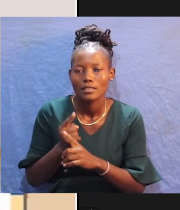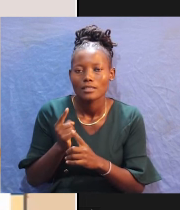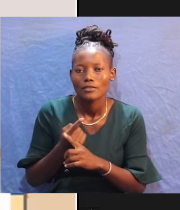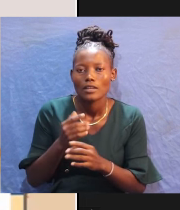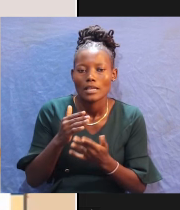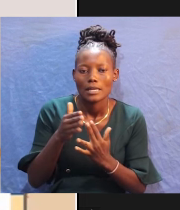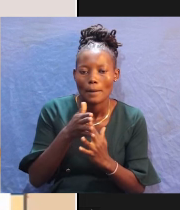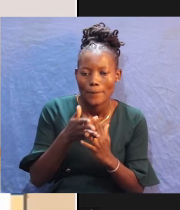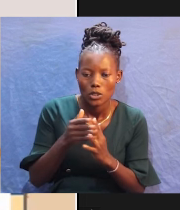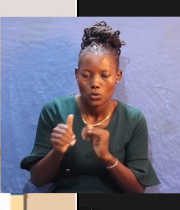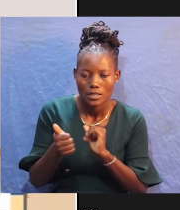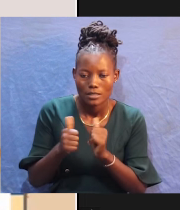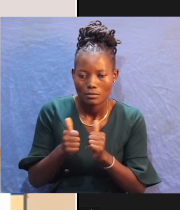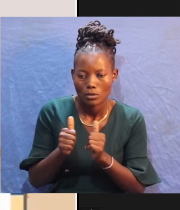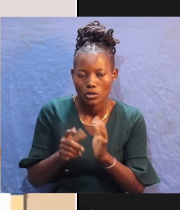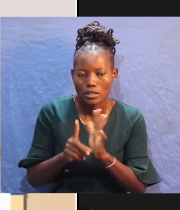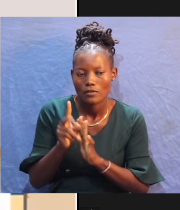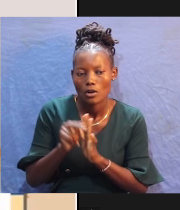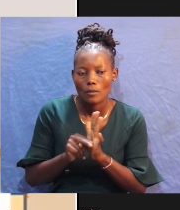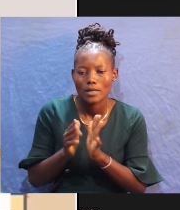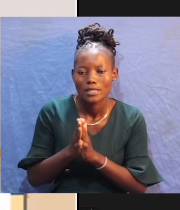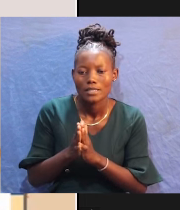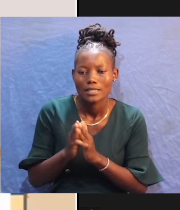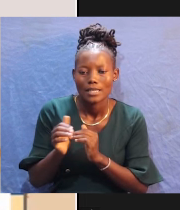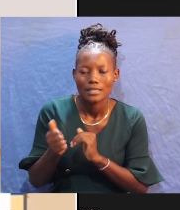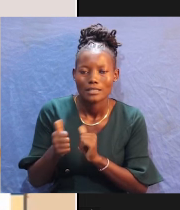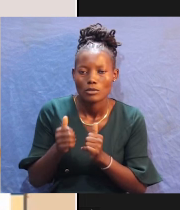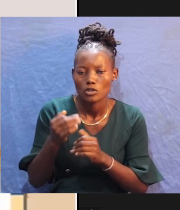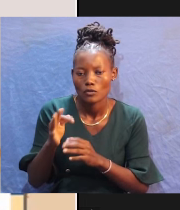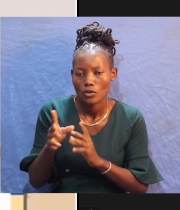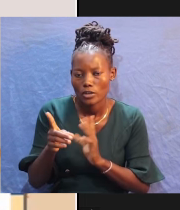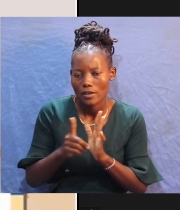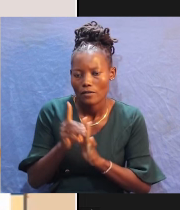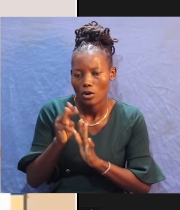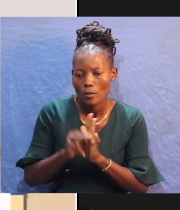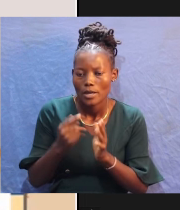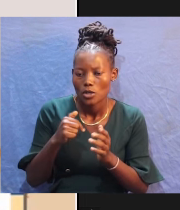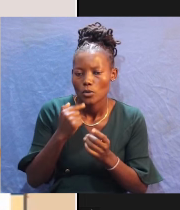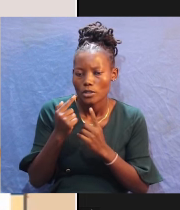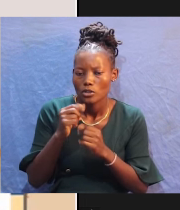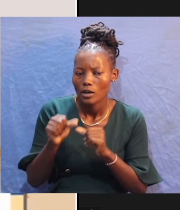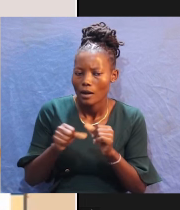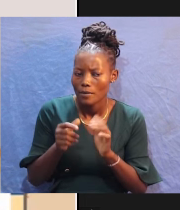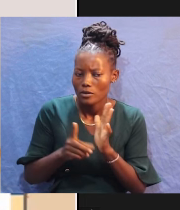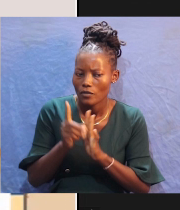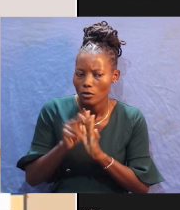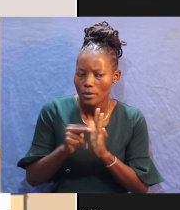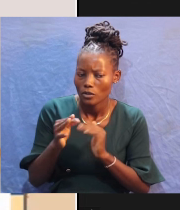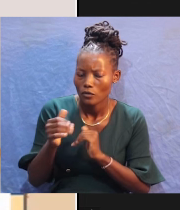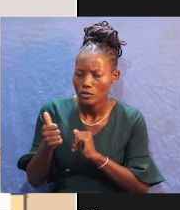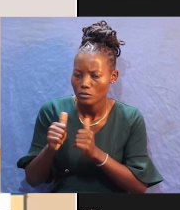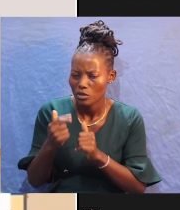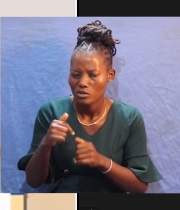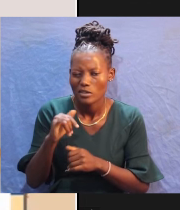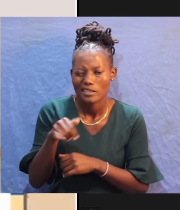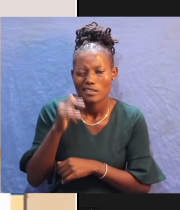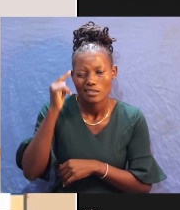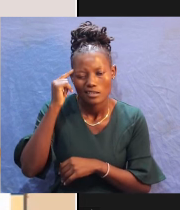something that is more close to them, which is football or basketball, the sport that they're doing. And we are bringing that back to them so they can